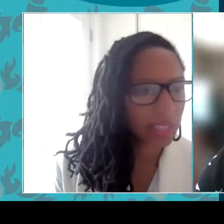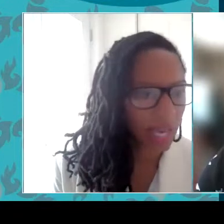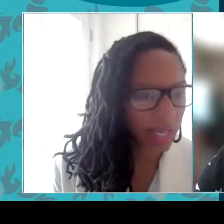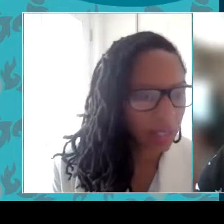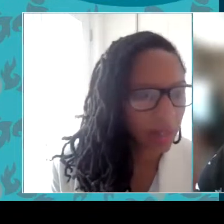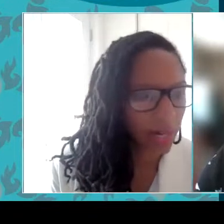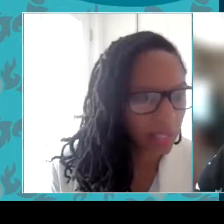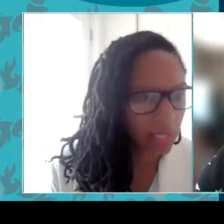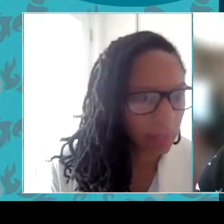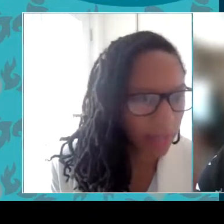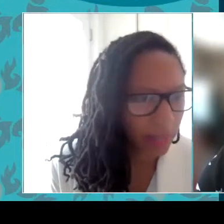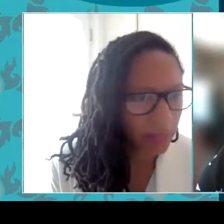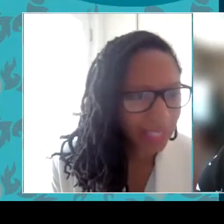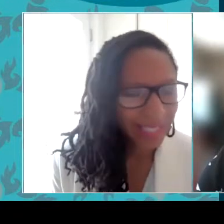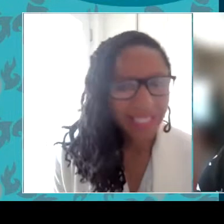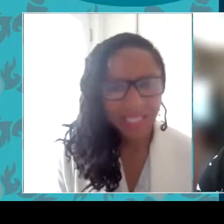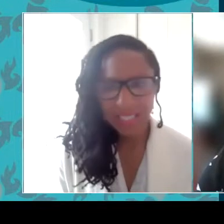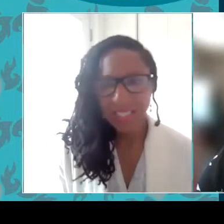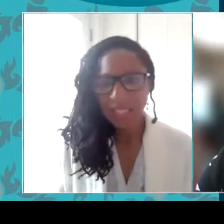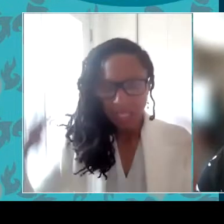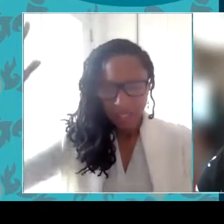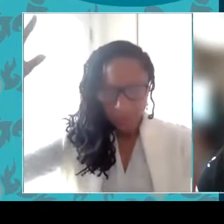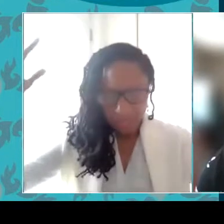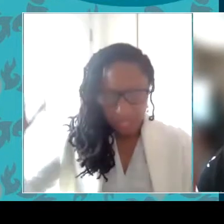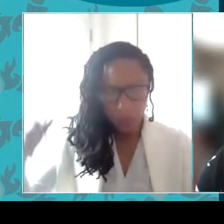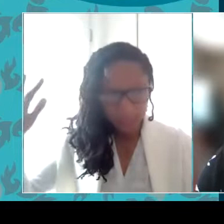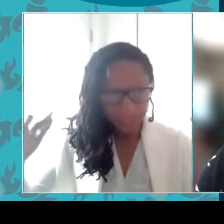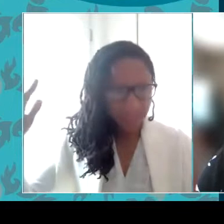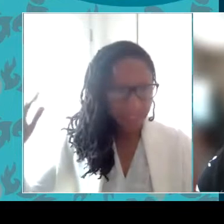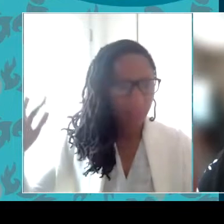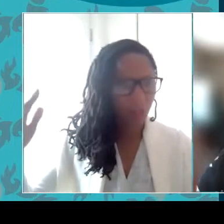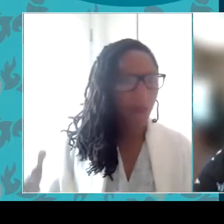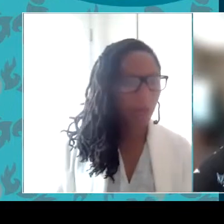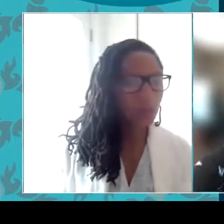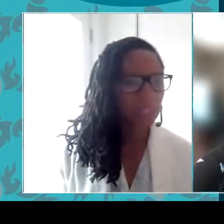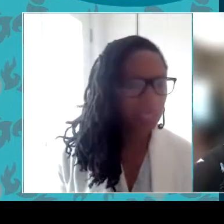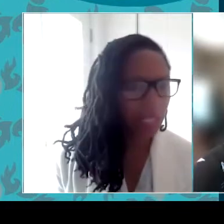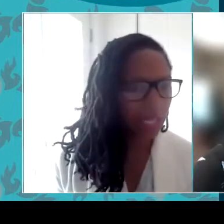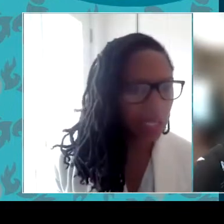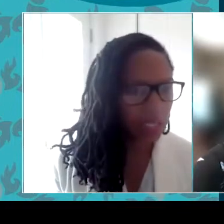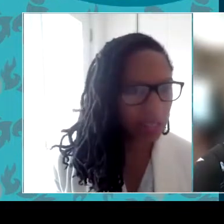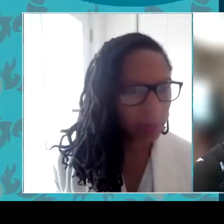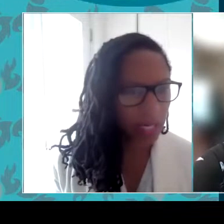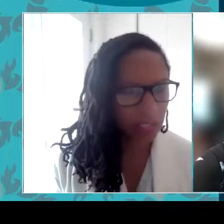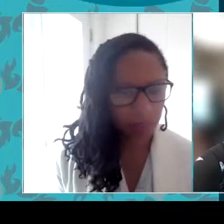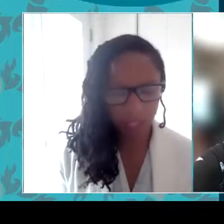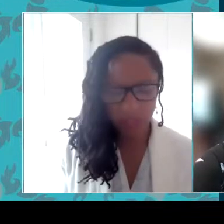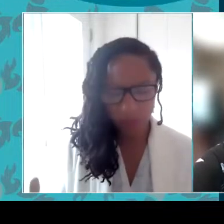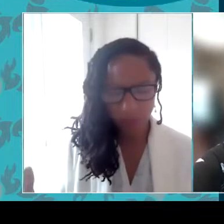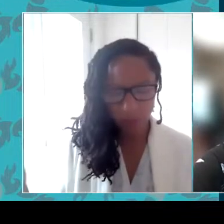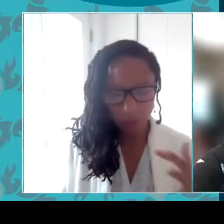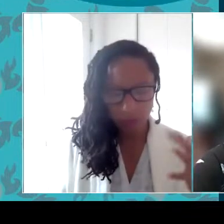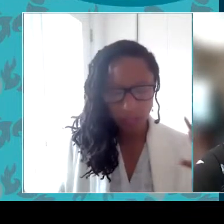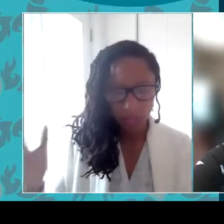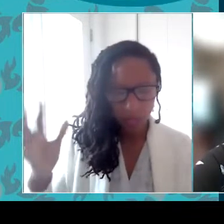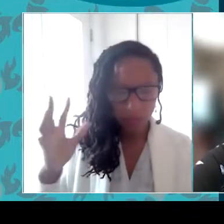us today, the great Neely Matthews. Neely, in order to help us get grounded in this space, because